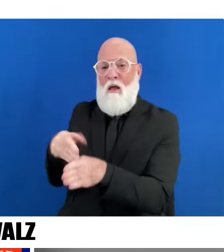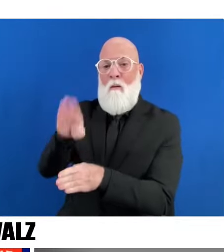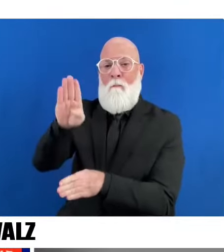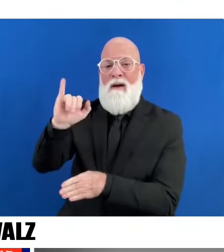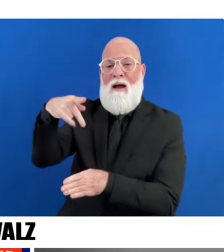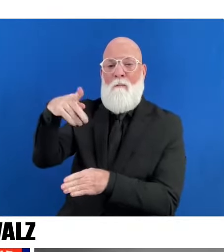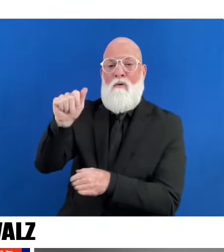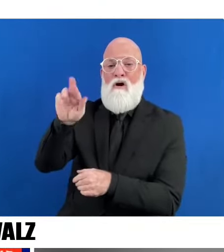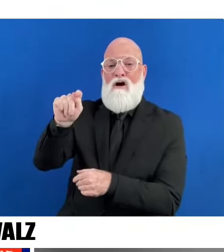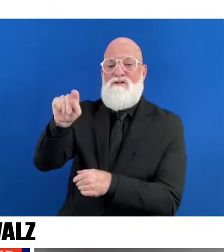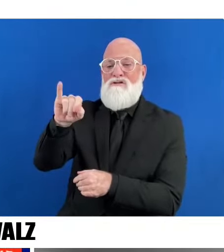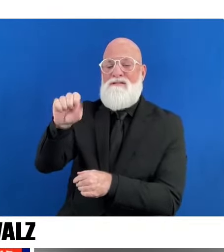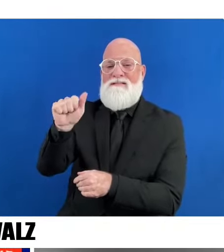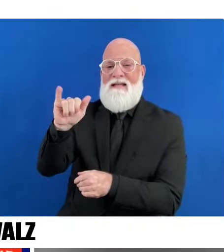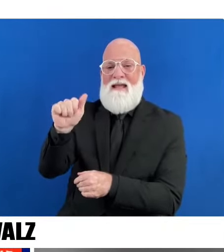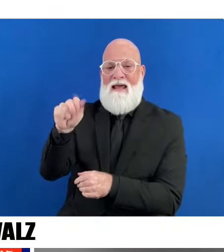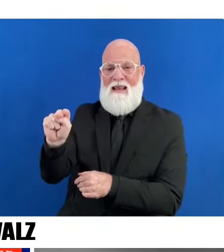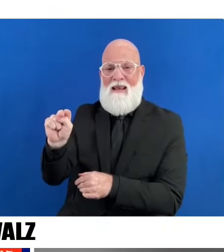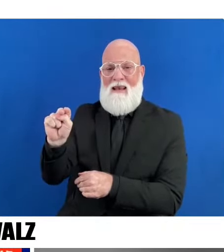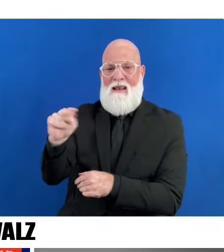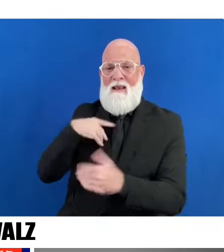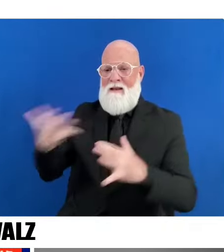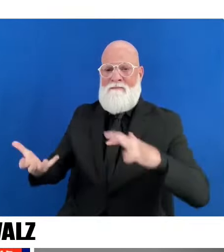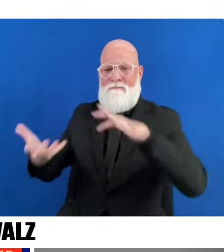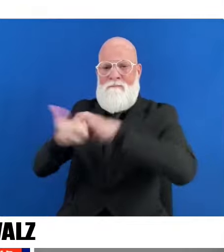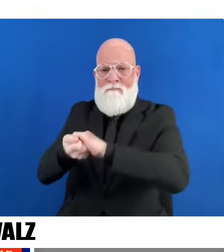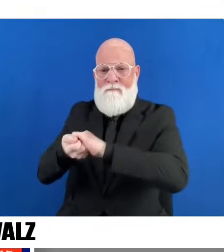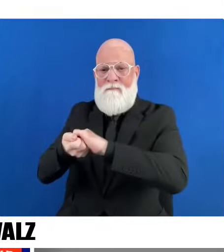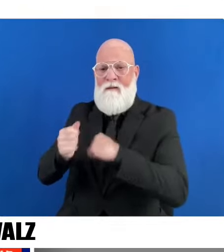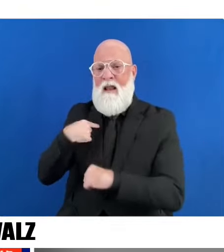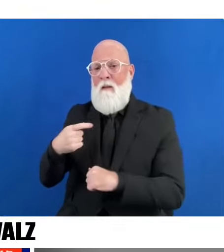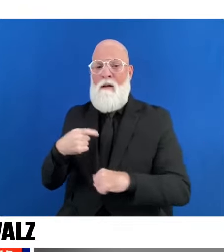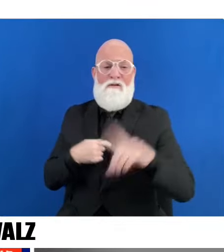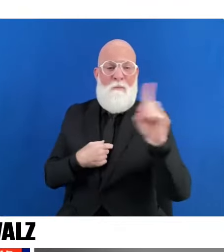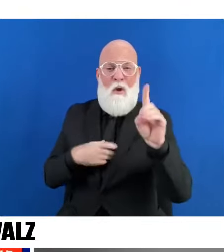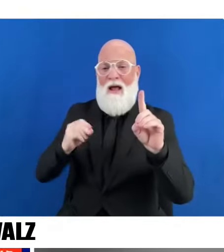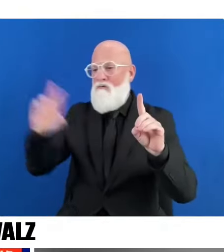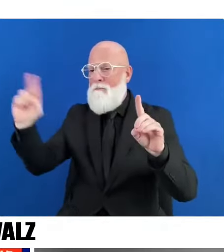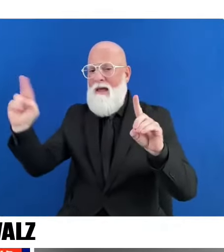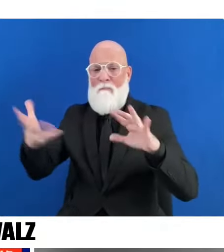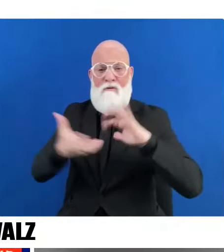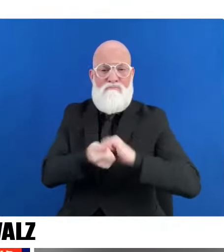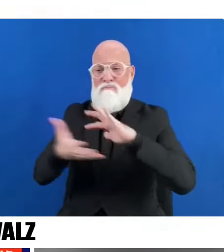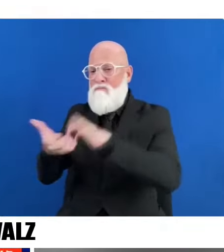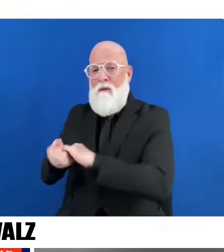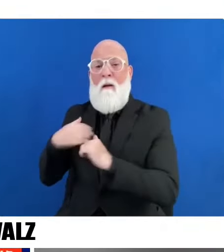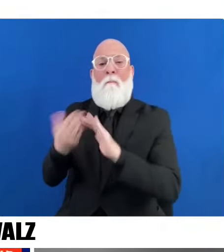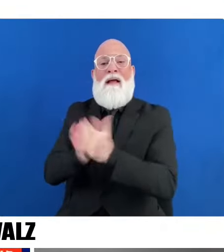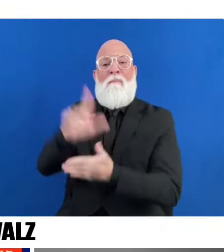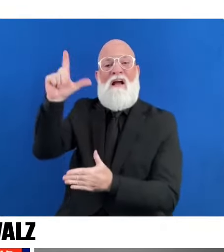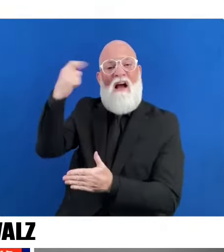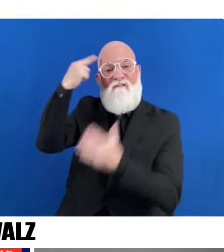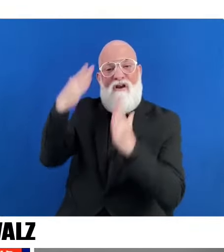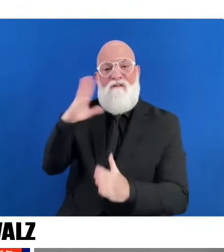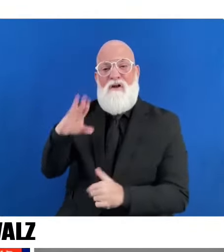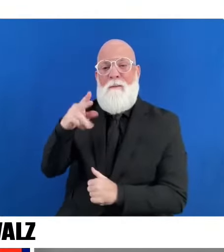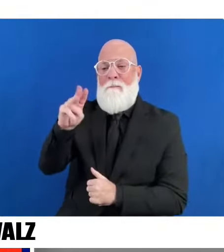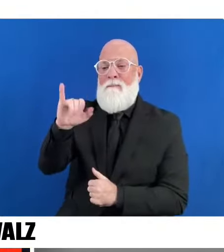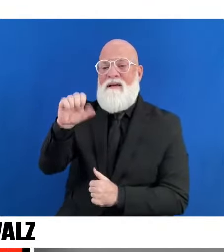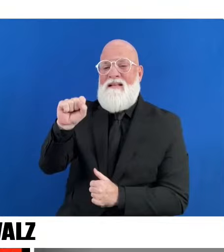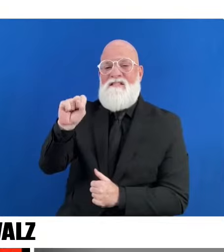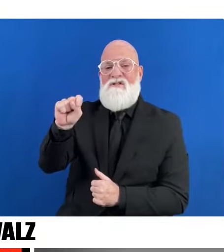veterans benefits. And then the people of Minnesota were able to elect me to governor twice. So look, my commitment has been from the beginning